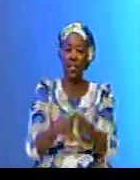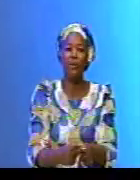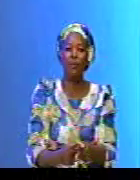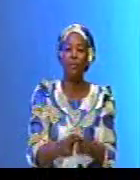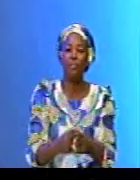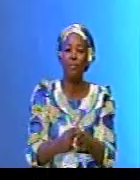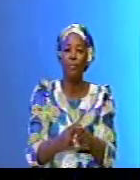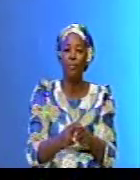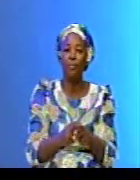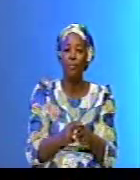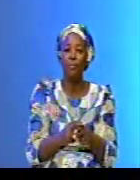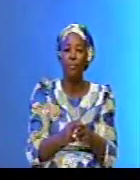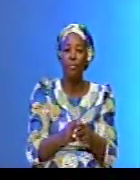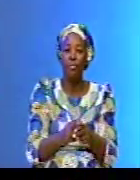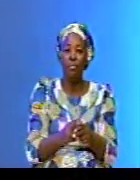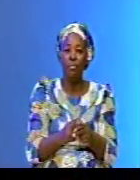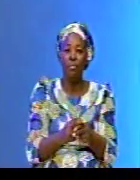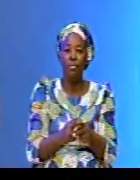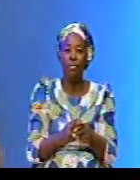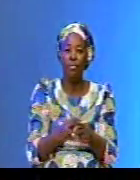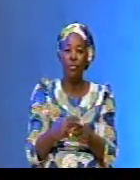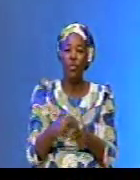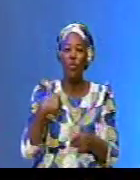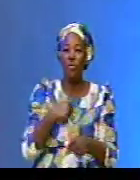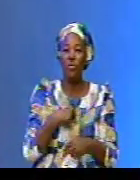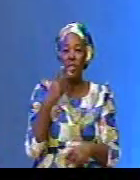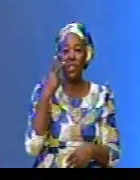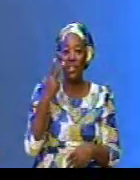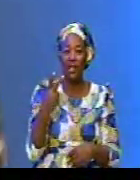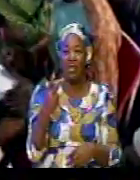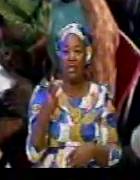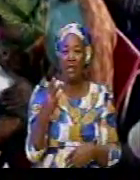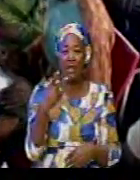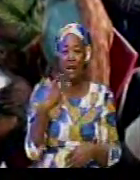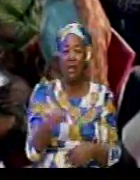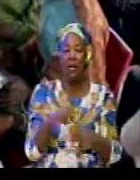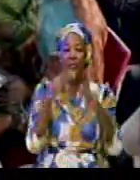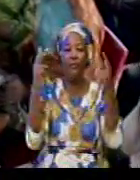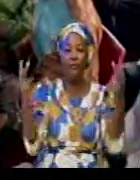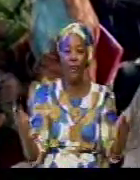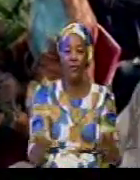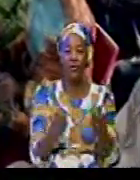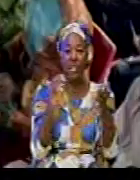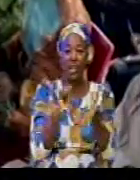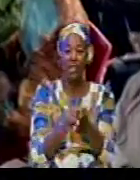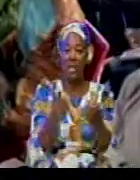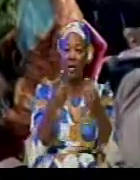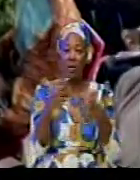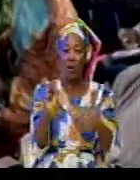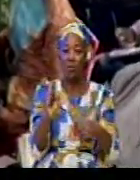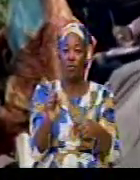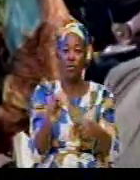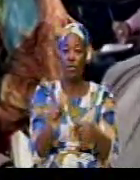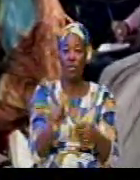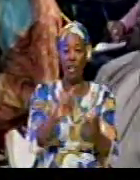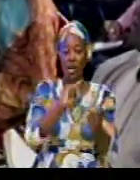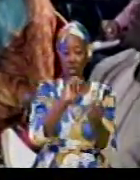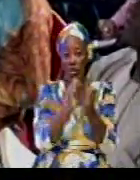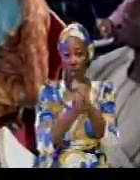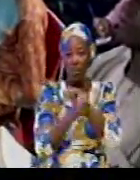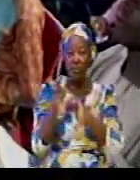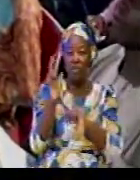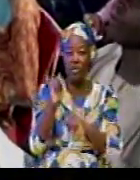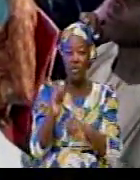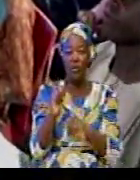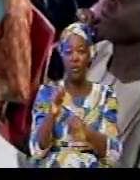every one of your lives in Jesus' name. We're looking at the